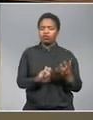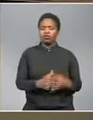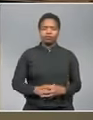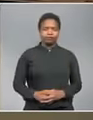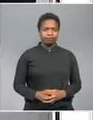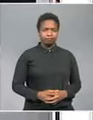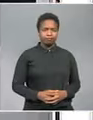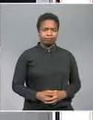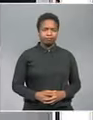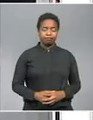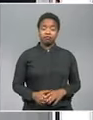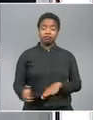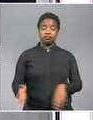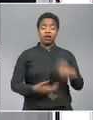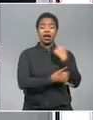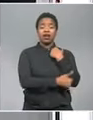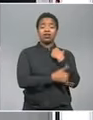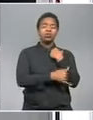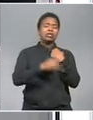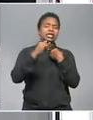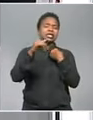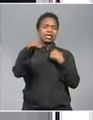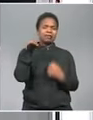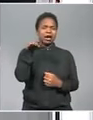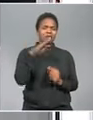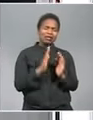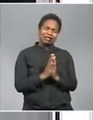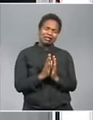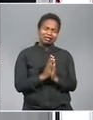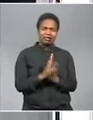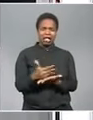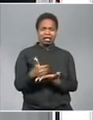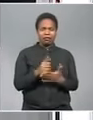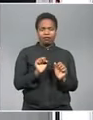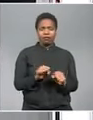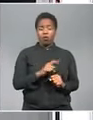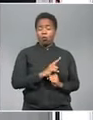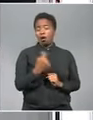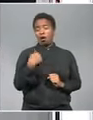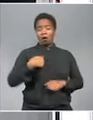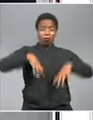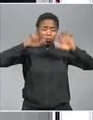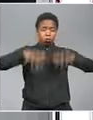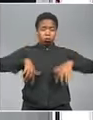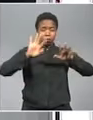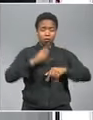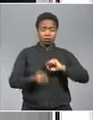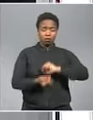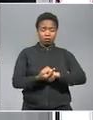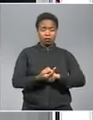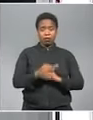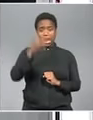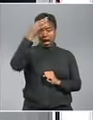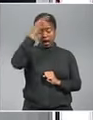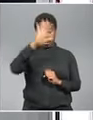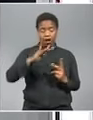Johannesburg. Zimbabwe wants more help from South Africa to help pick up the pieces after Cyclone Idai. Our government and